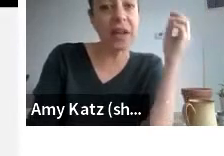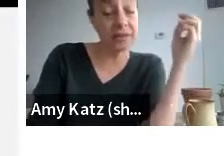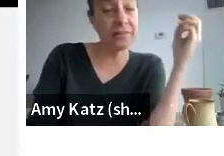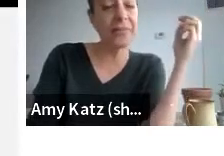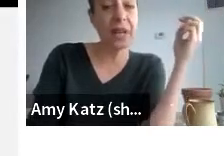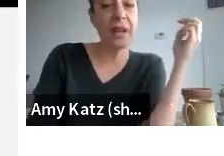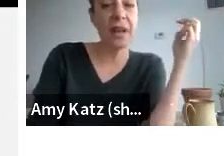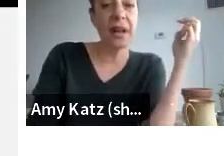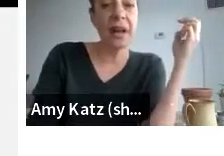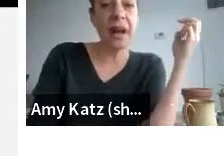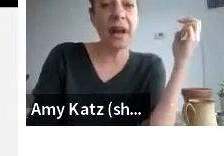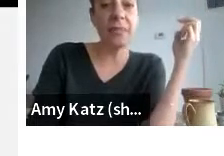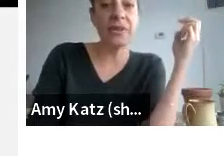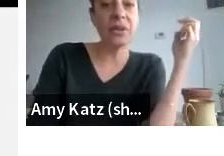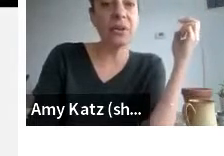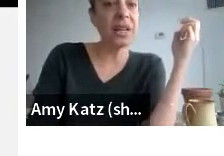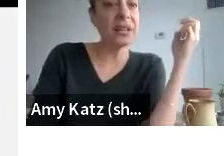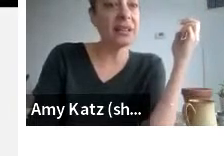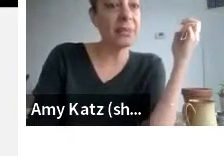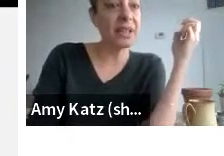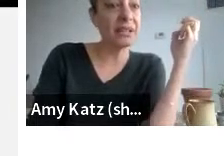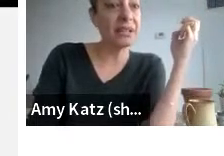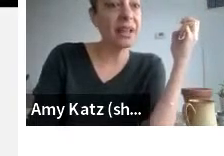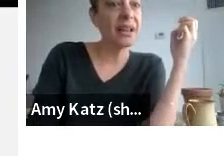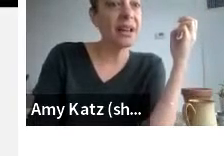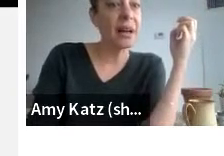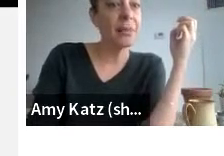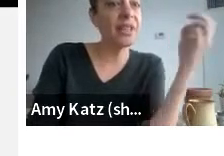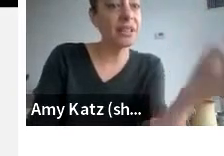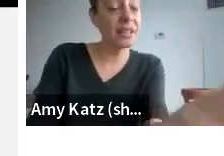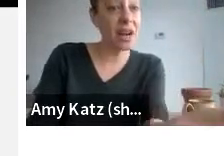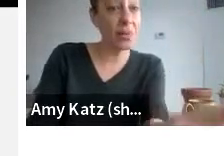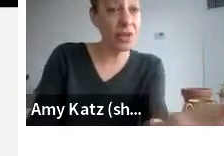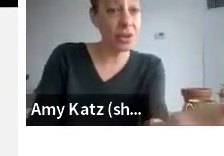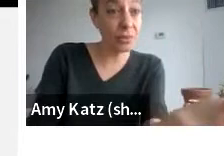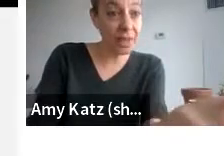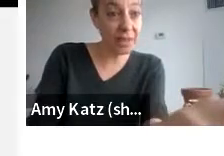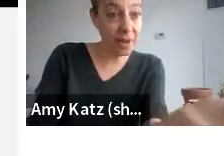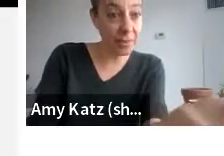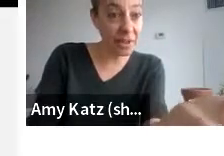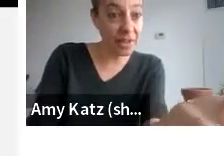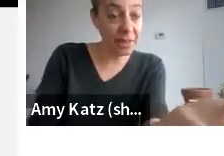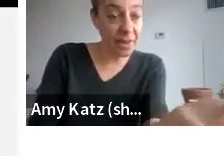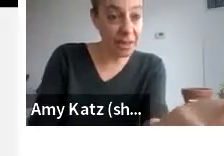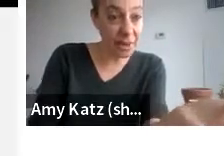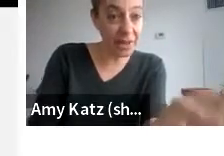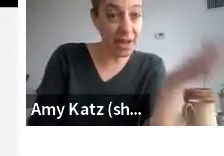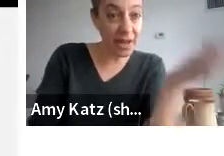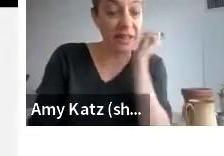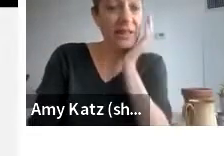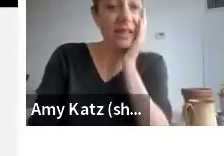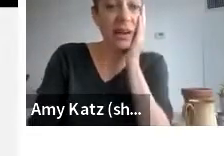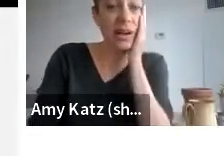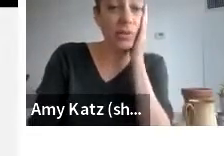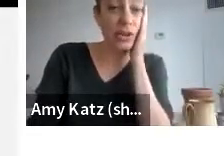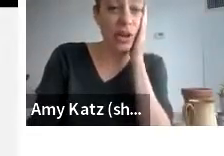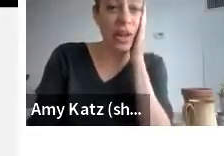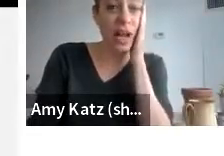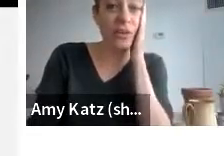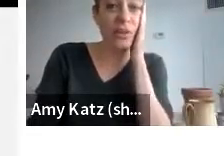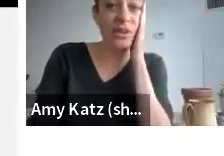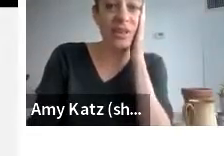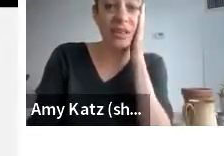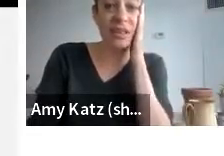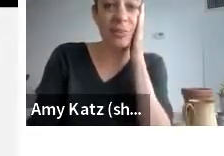have not. So next slide, please. If you'd like to see our review, it's published on the St. Mike's website. The link is there, and we'll